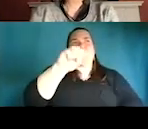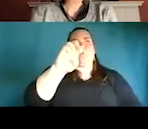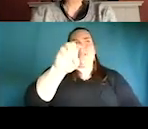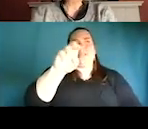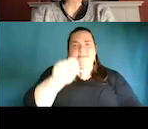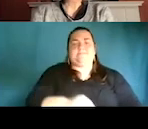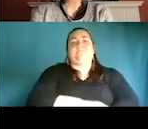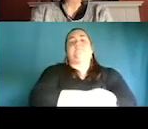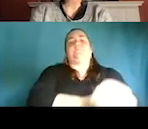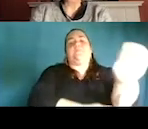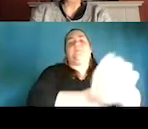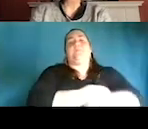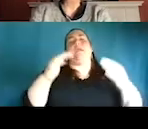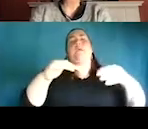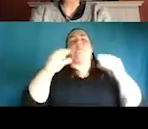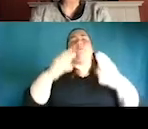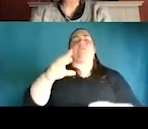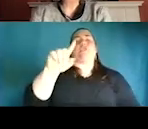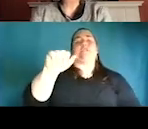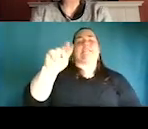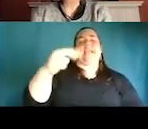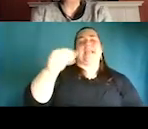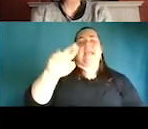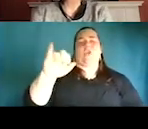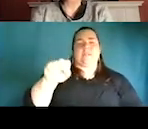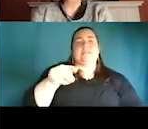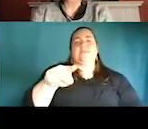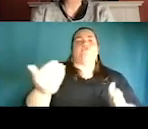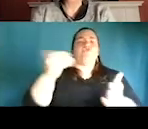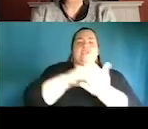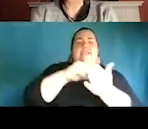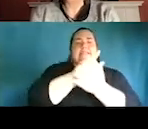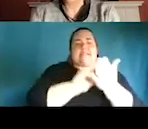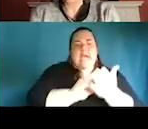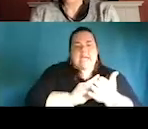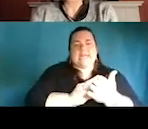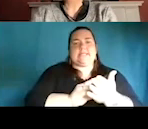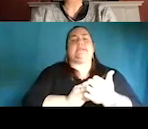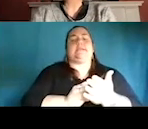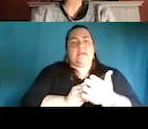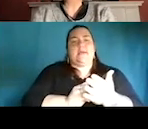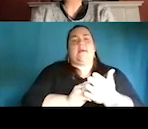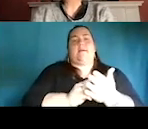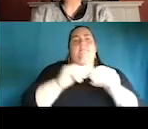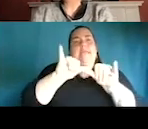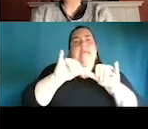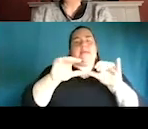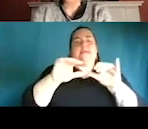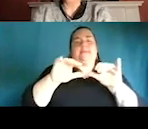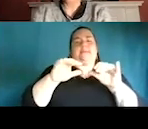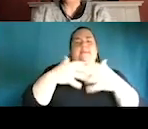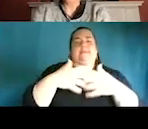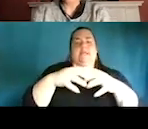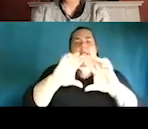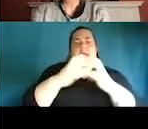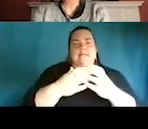Professor Dan Harris has redesigned the required advanced fluid mechanics class as a COEX, or collaborative scholarly experience